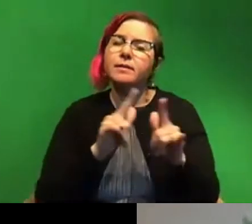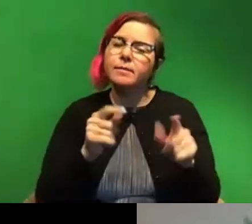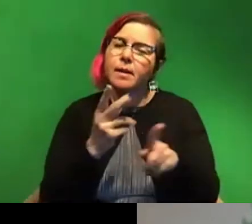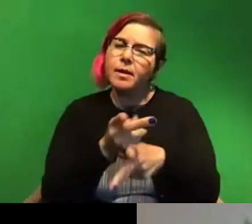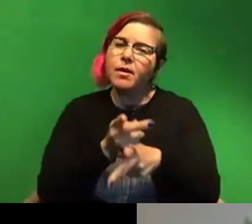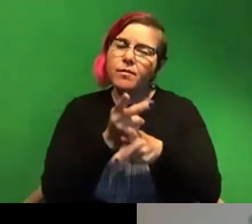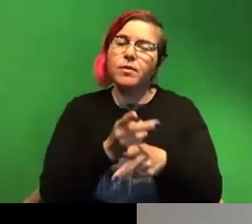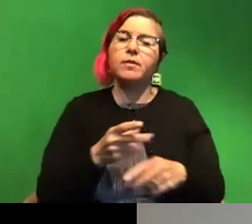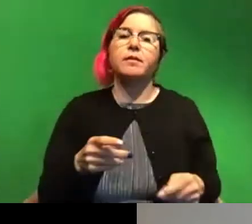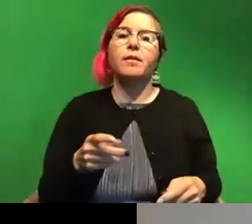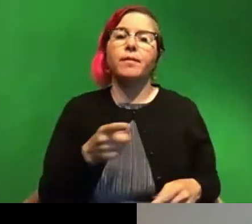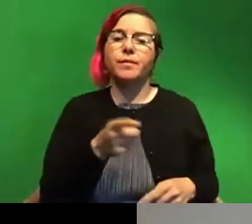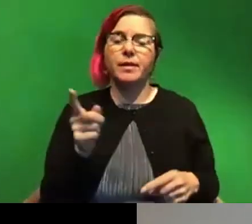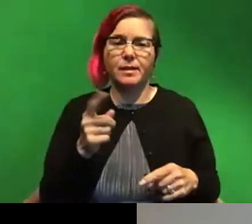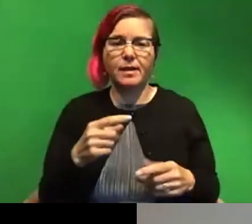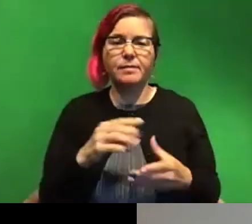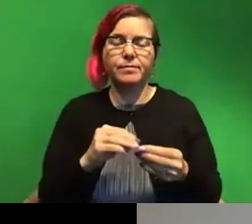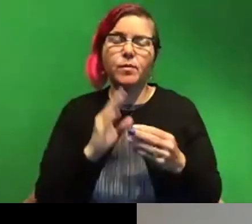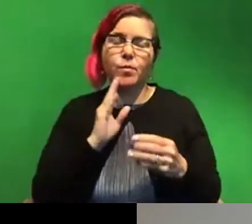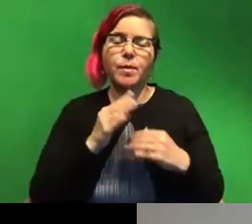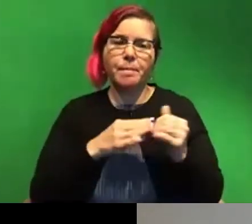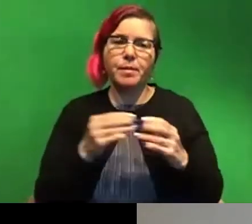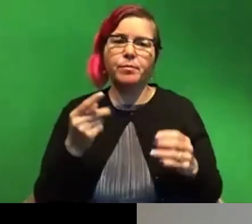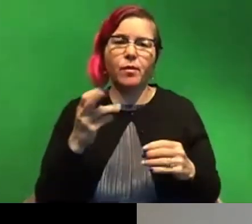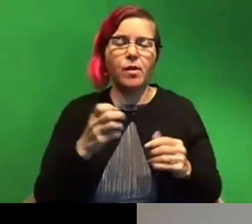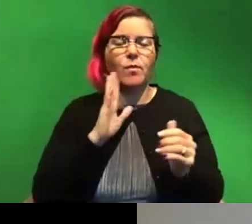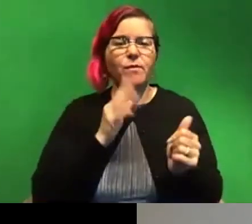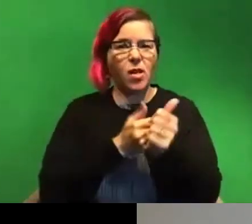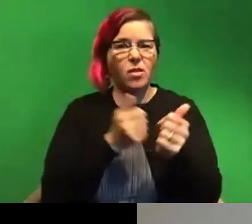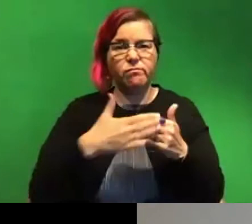because those things, like I said, build a profile on you that'll follow you for the rest of your life.